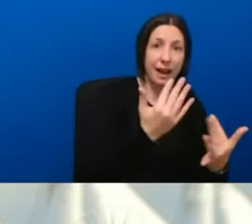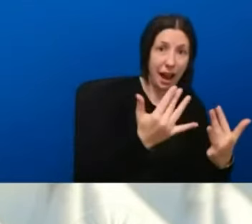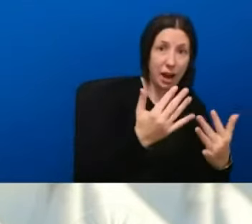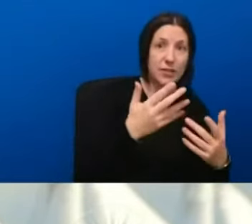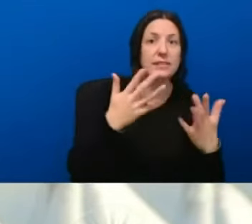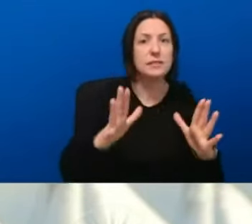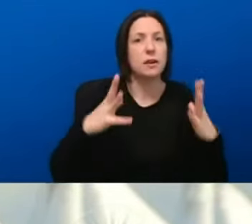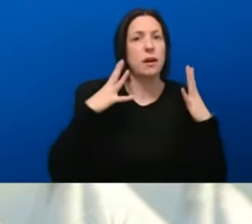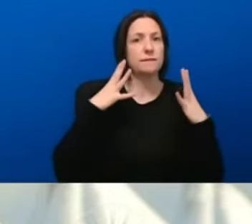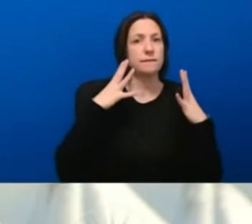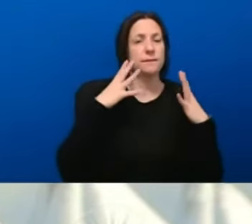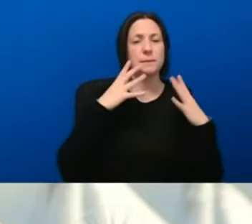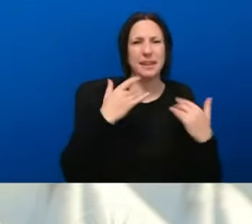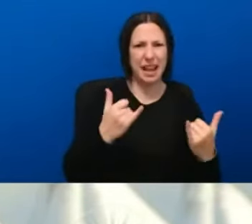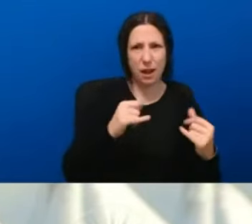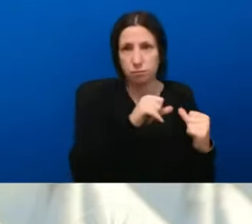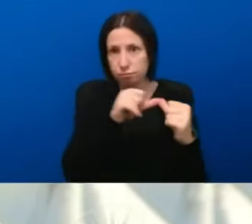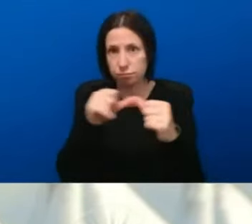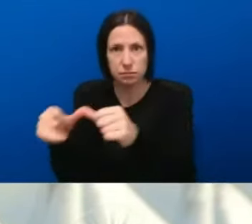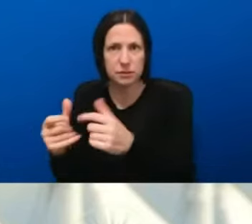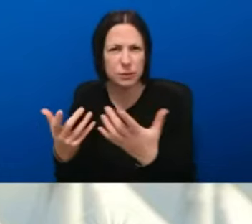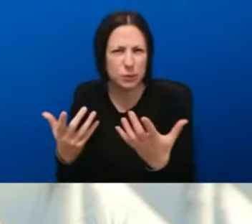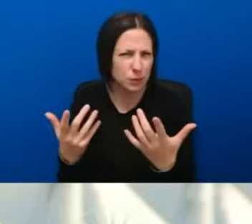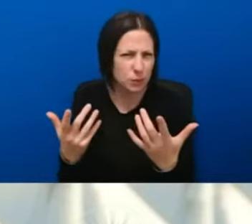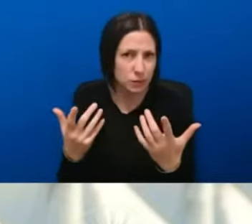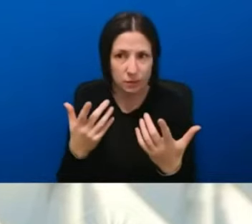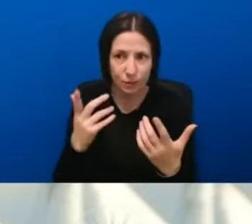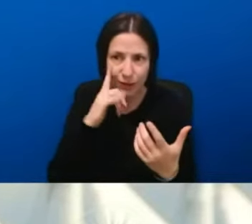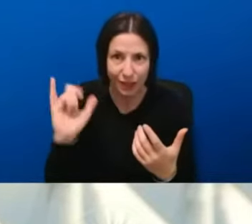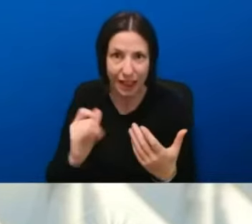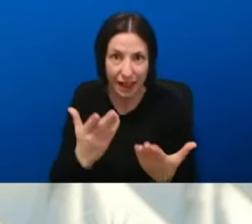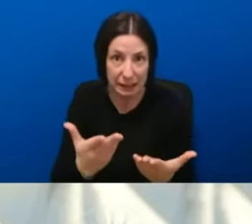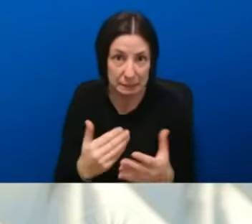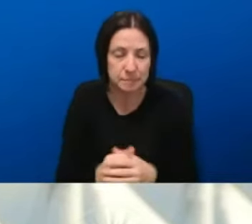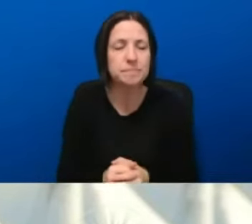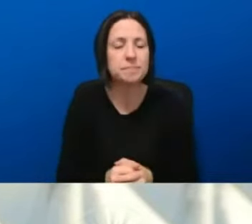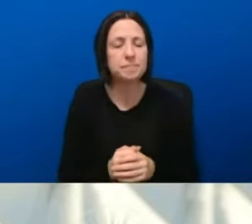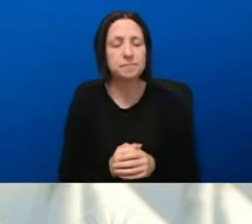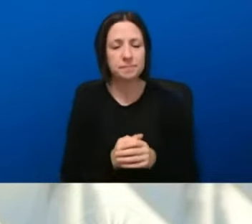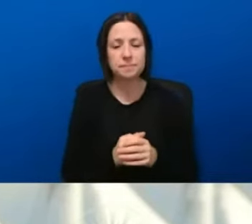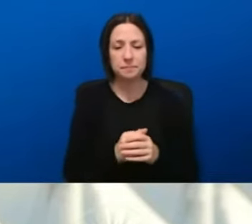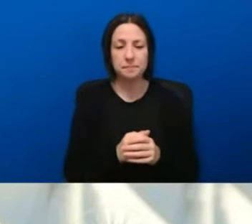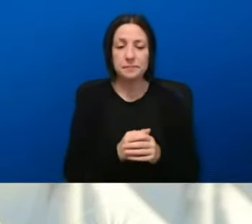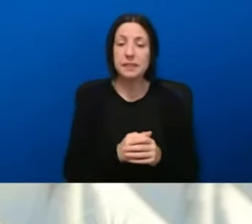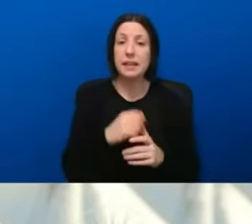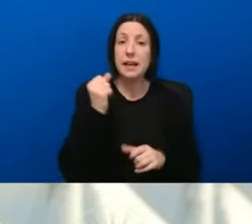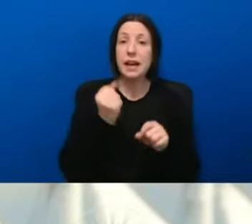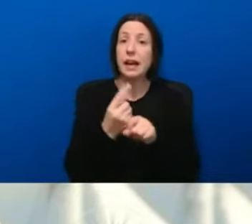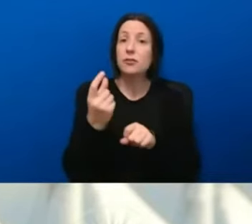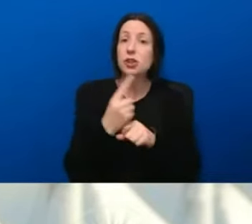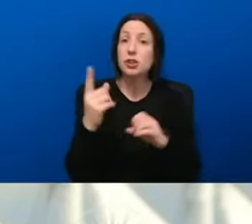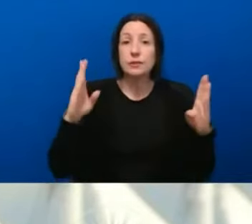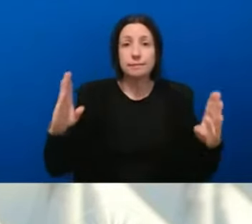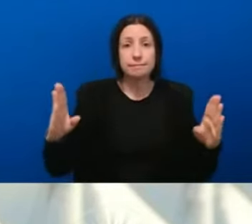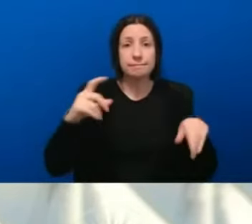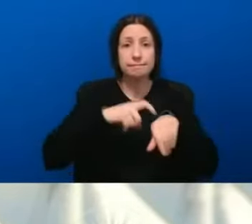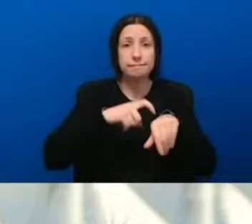Let me begin and then I'll turn it over to Cliff. Certainly after every wildfire season, there is a process